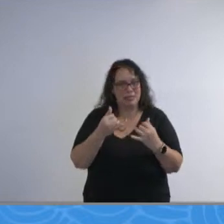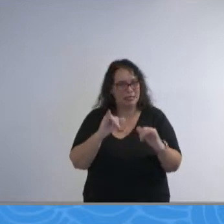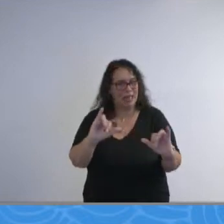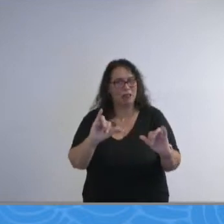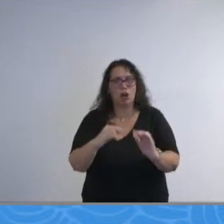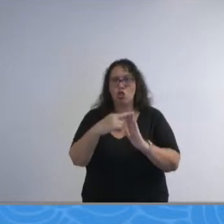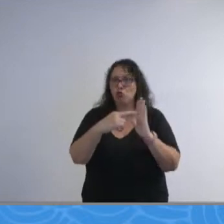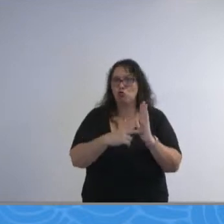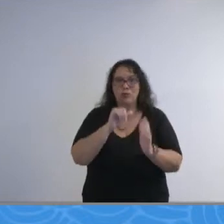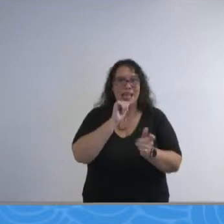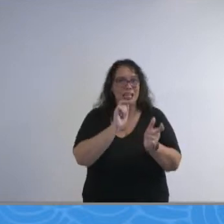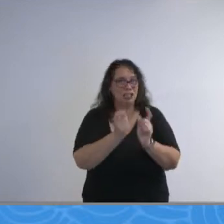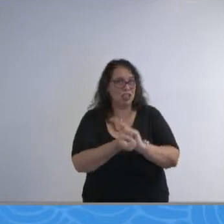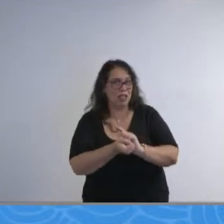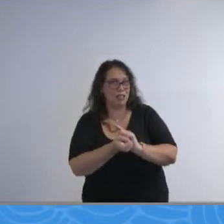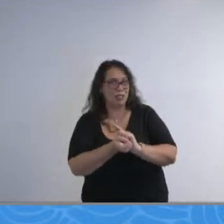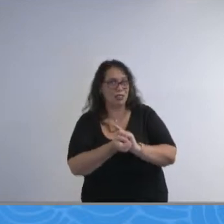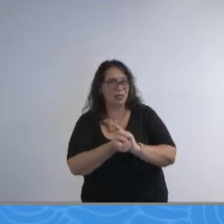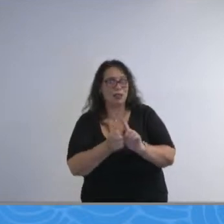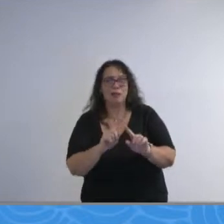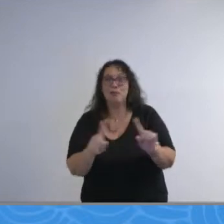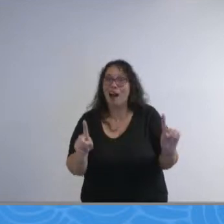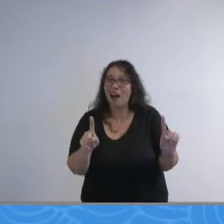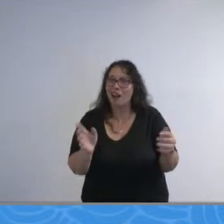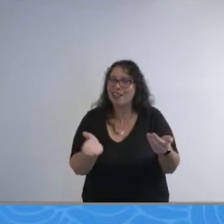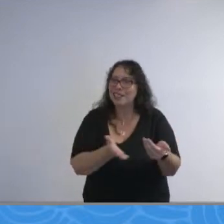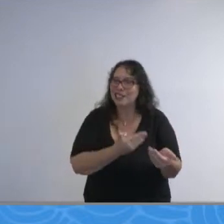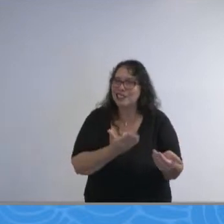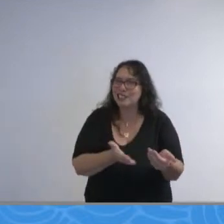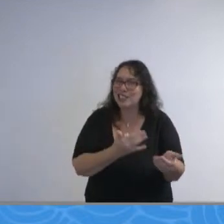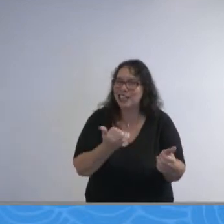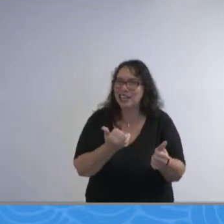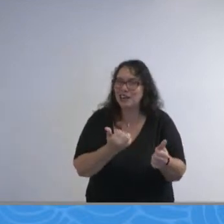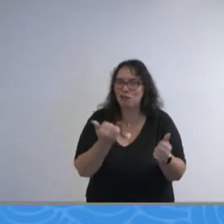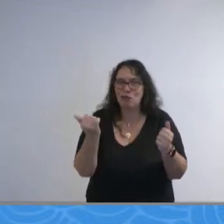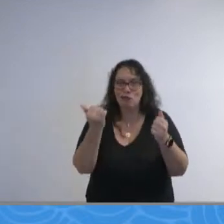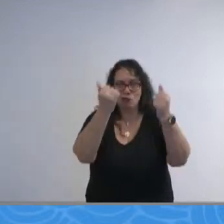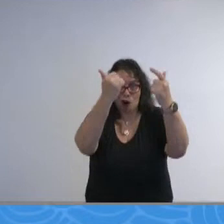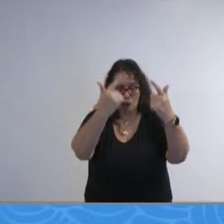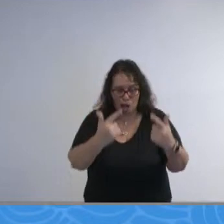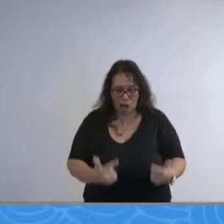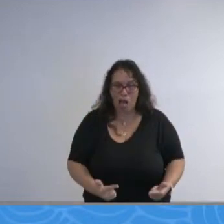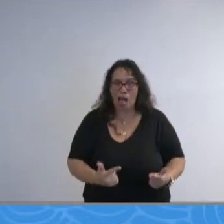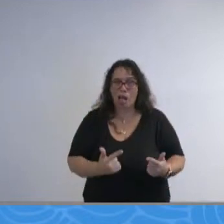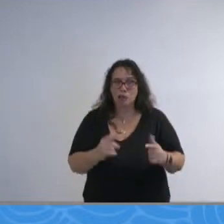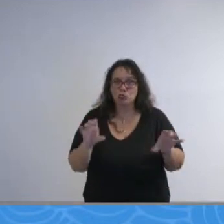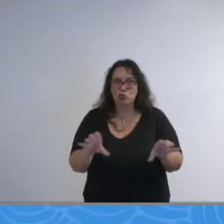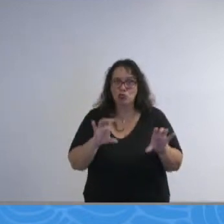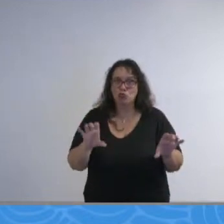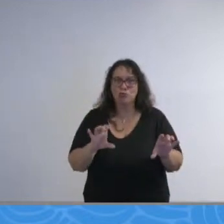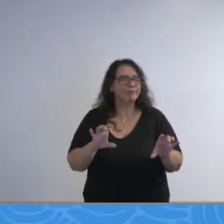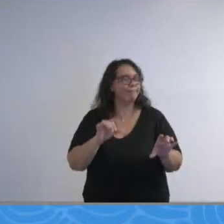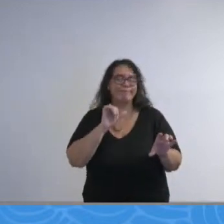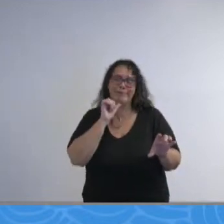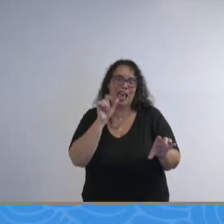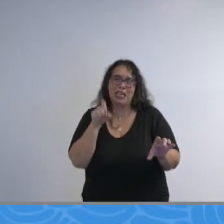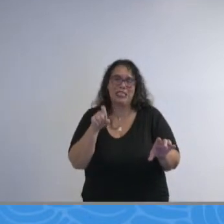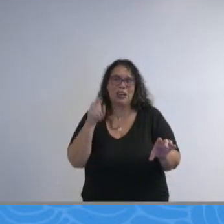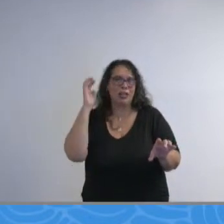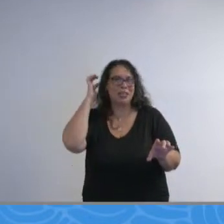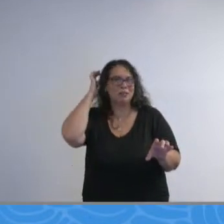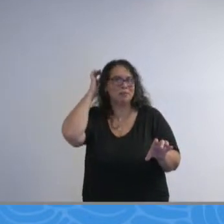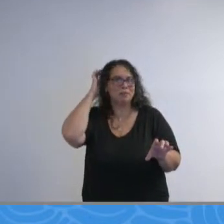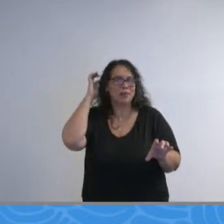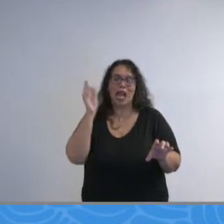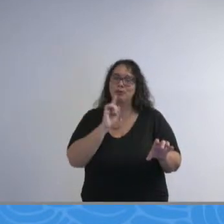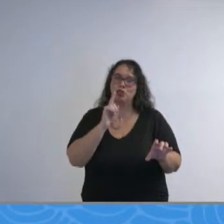Practically speaking, is it easy or convenient for all of these rules to be followed? Not necessarily, and we've seen that. I'm sure you've